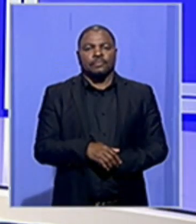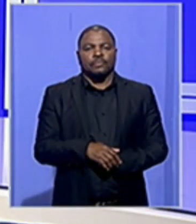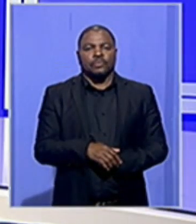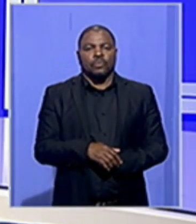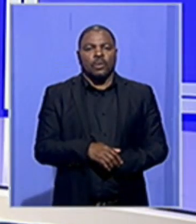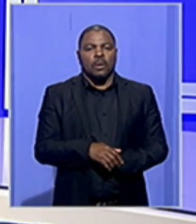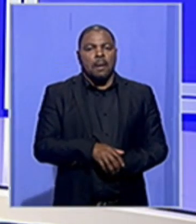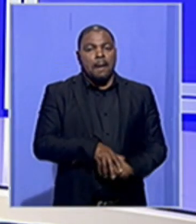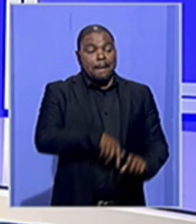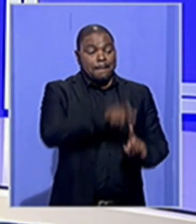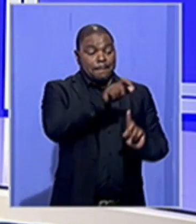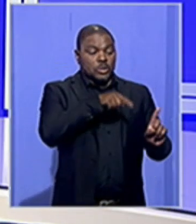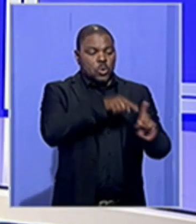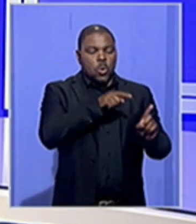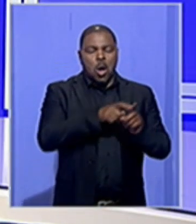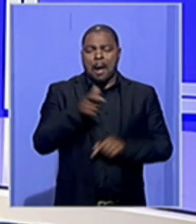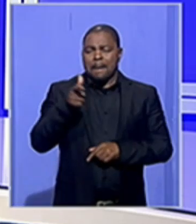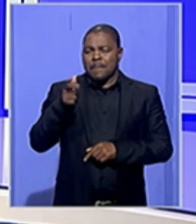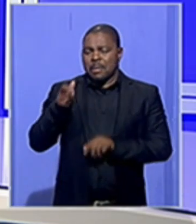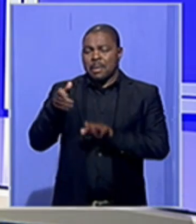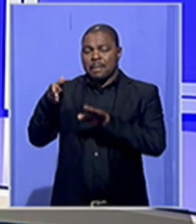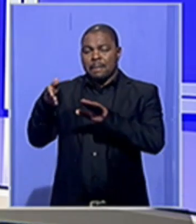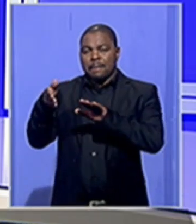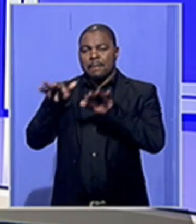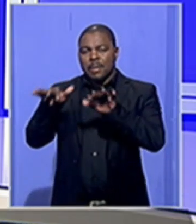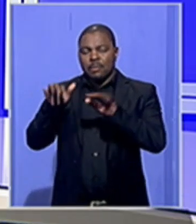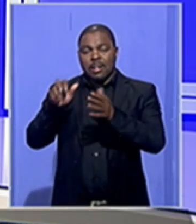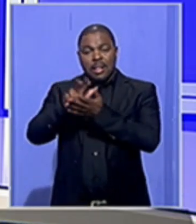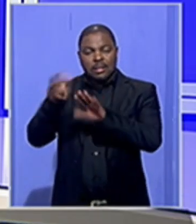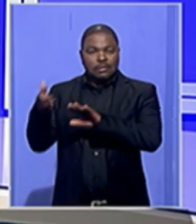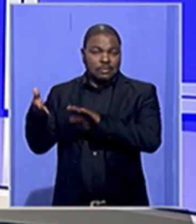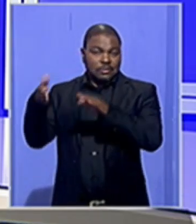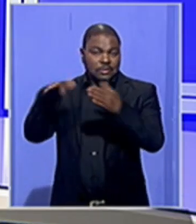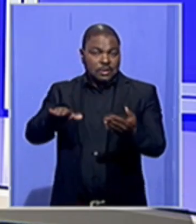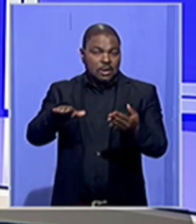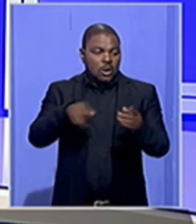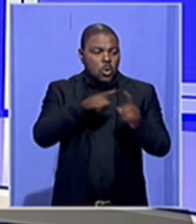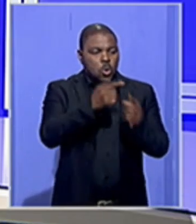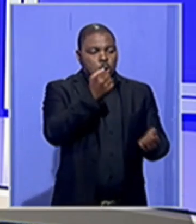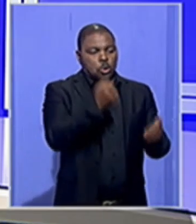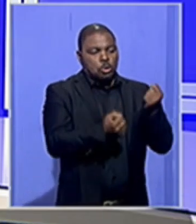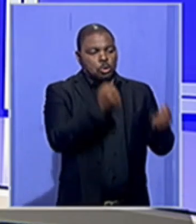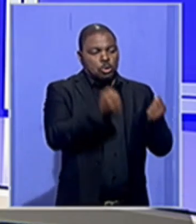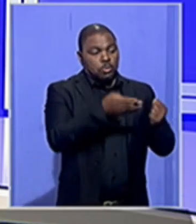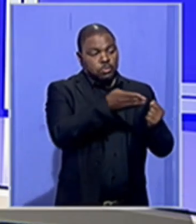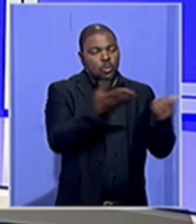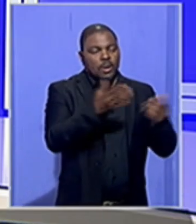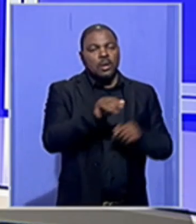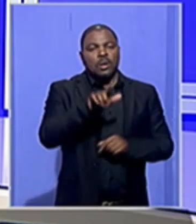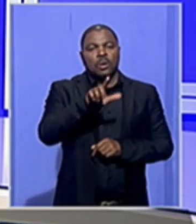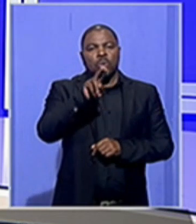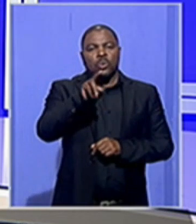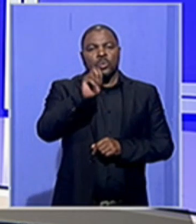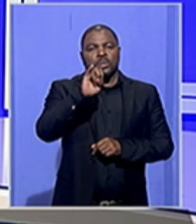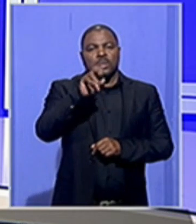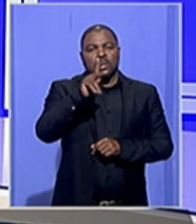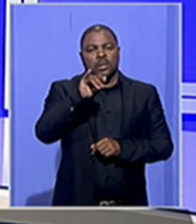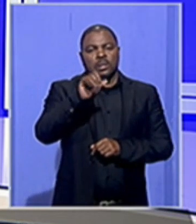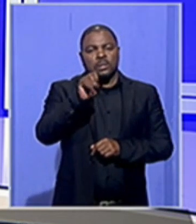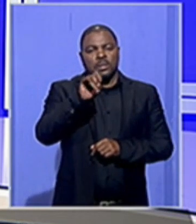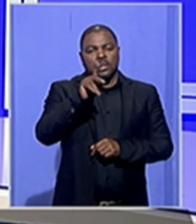Kgetse kgatlhanong le molatofadiwa mo polaong ya mogoso ya batho ba le 18 kwa Lusikisiki kwa porofenseng ya Eastern Cape